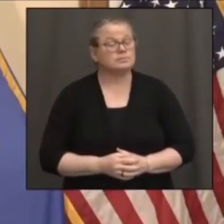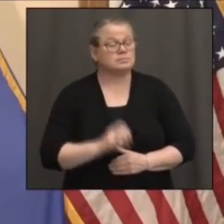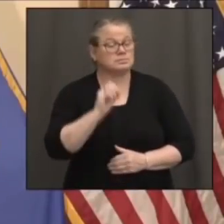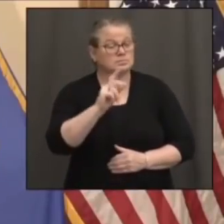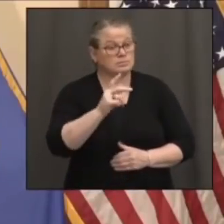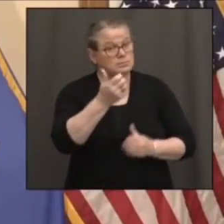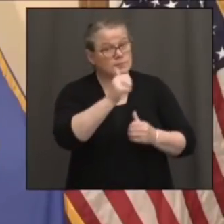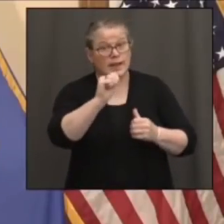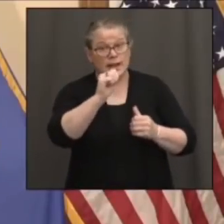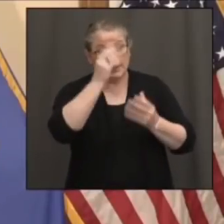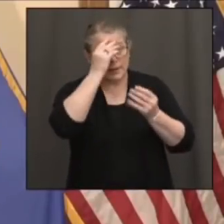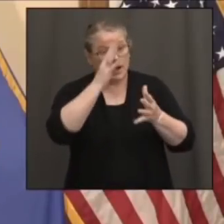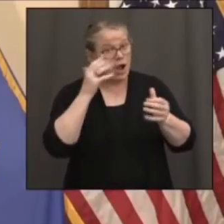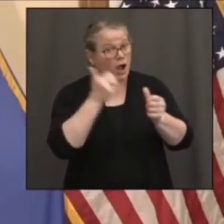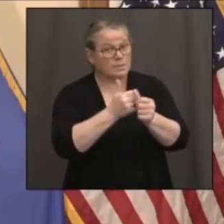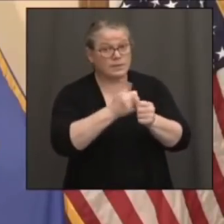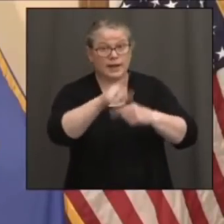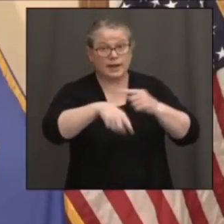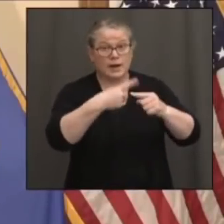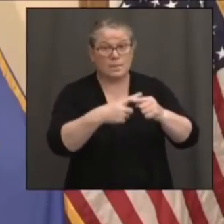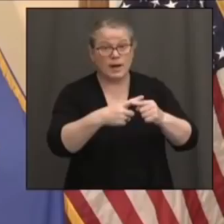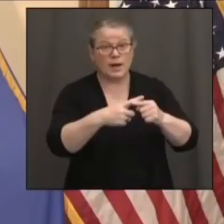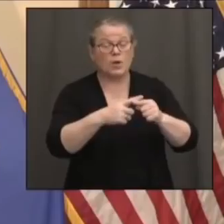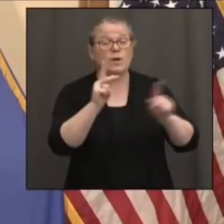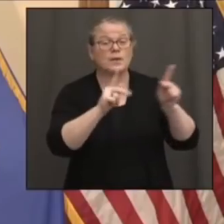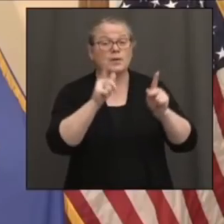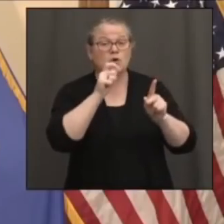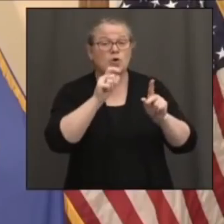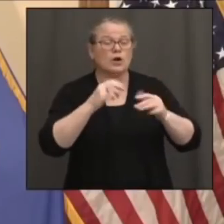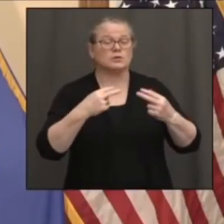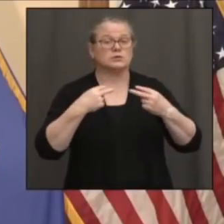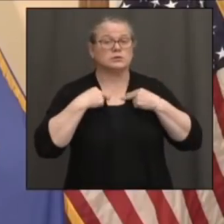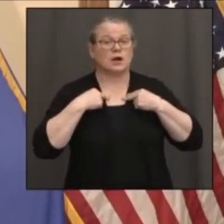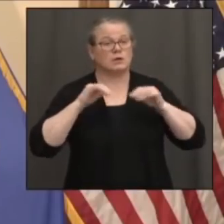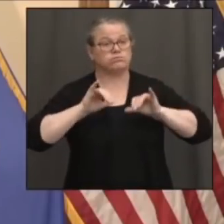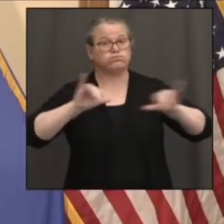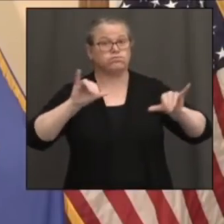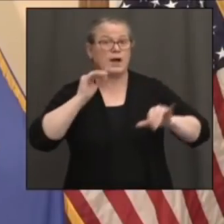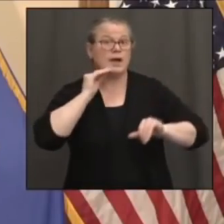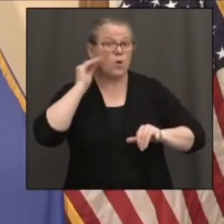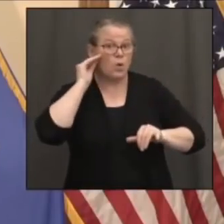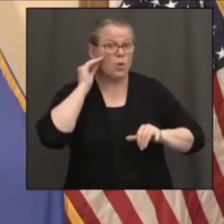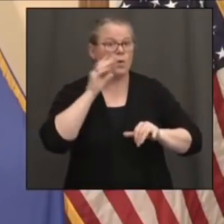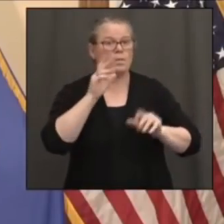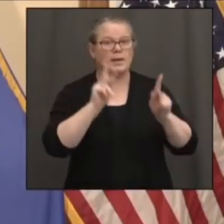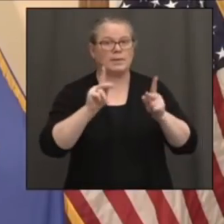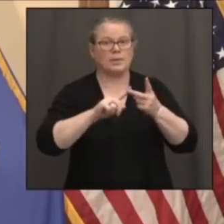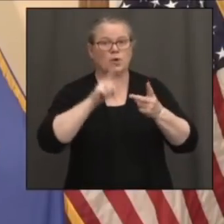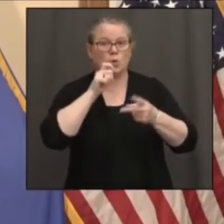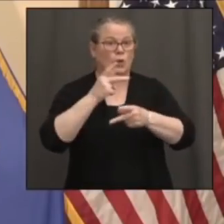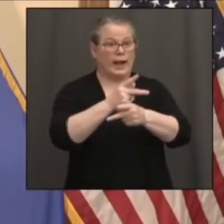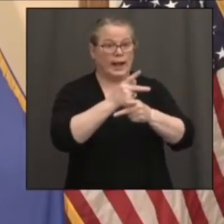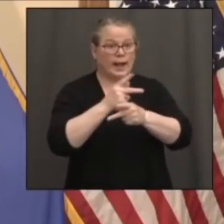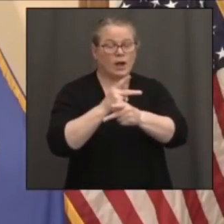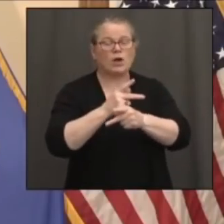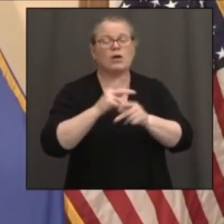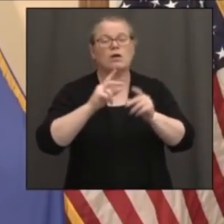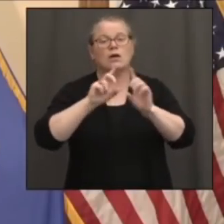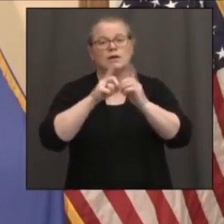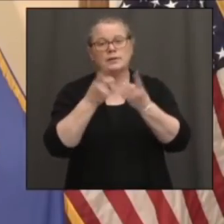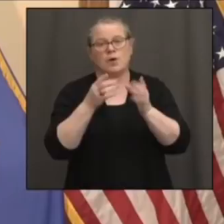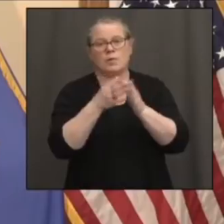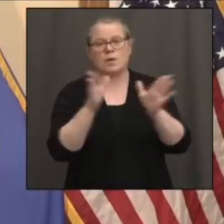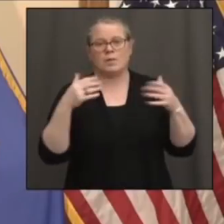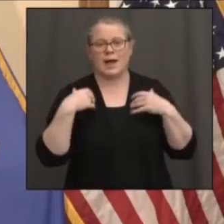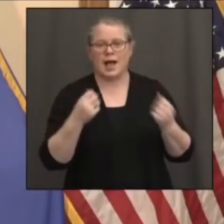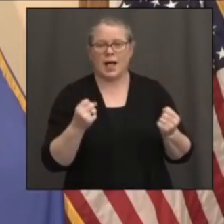about what is happening with the homebound and their caregivers? Obviously, the Department of Public Health has put that that